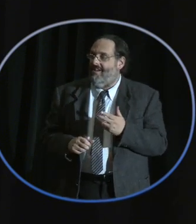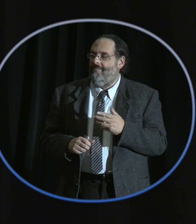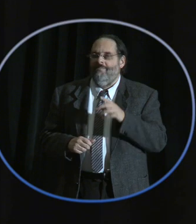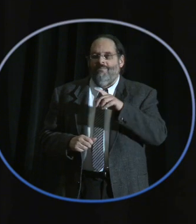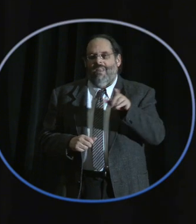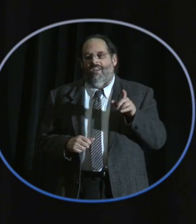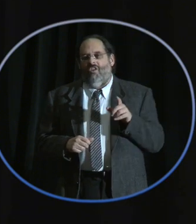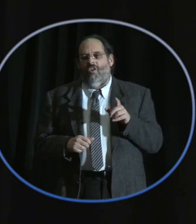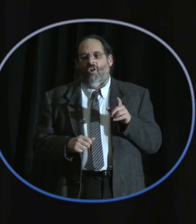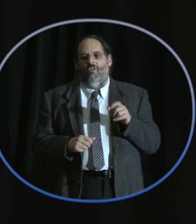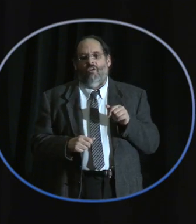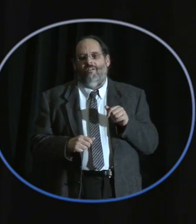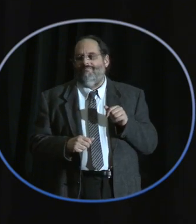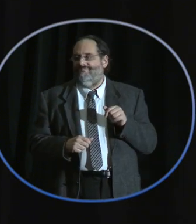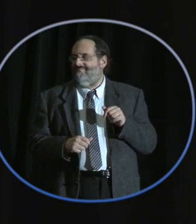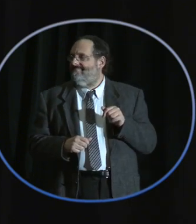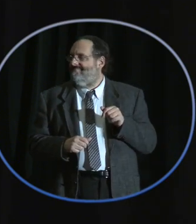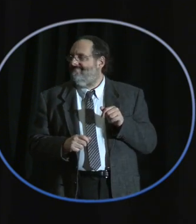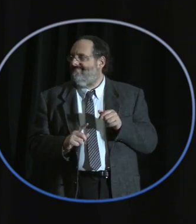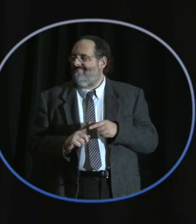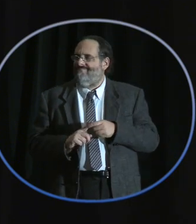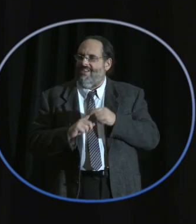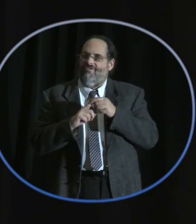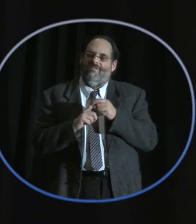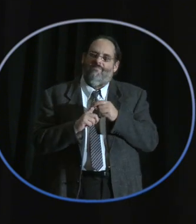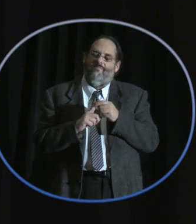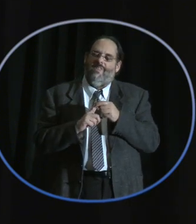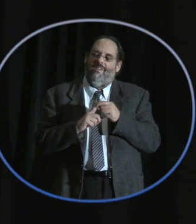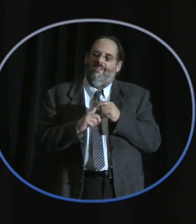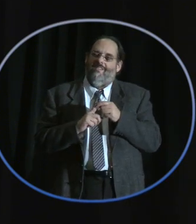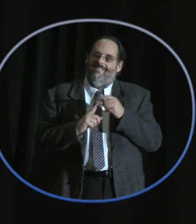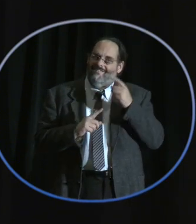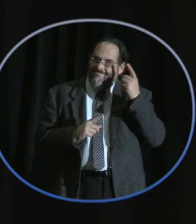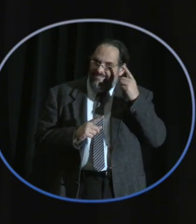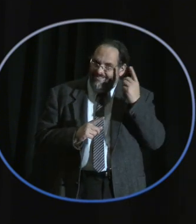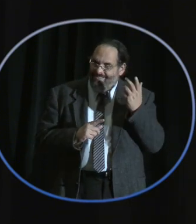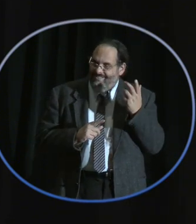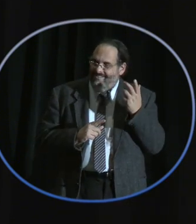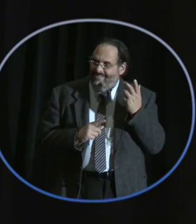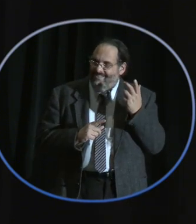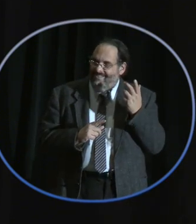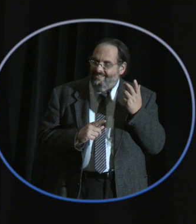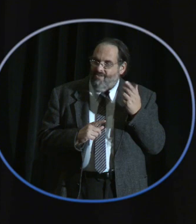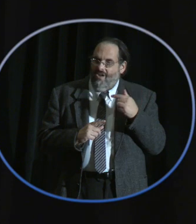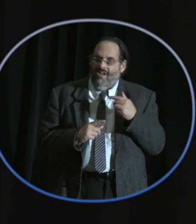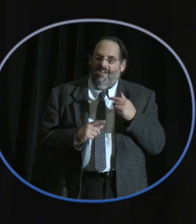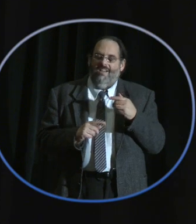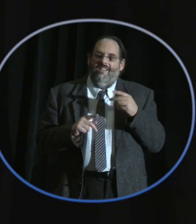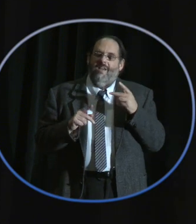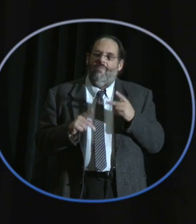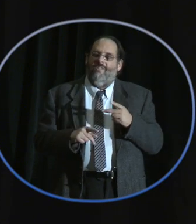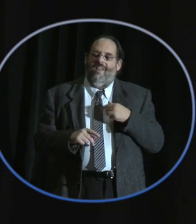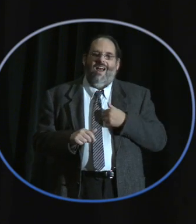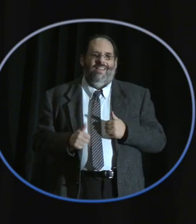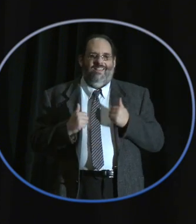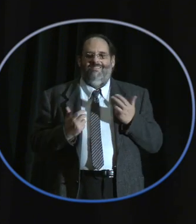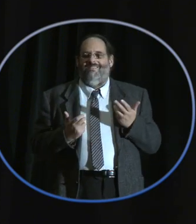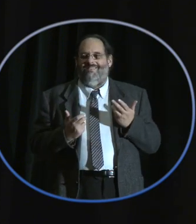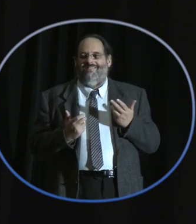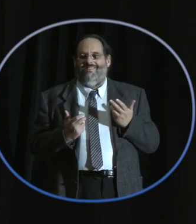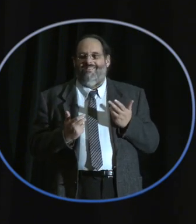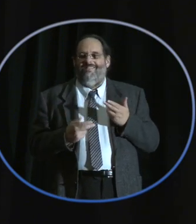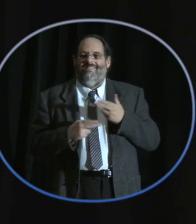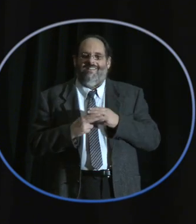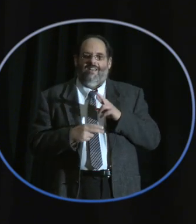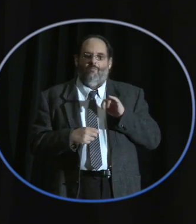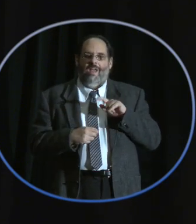ask for a special thoughts for The person with whom I reside, his name